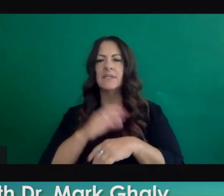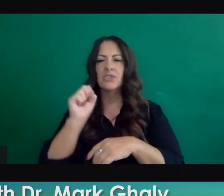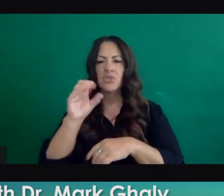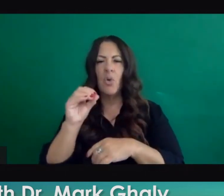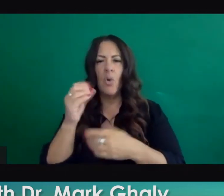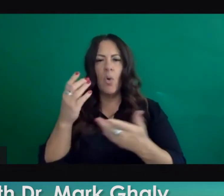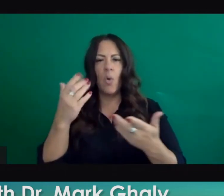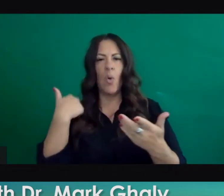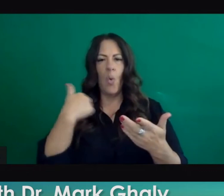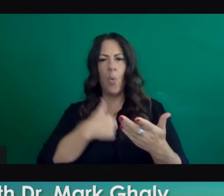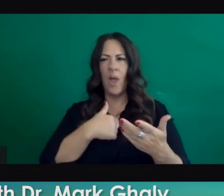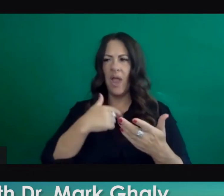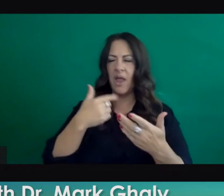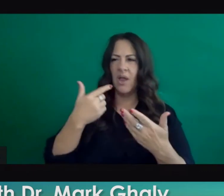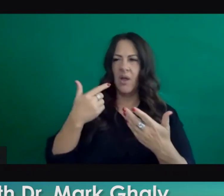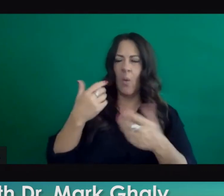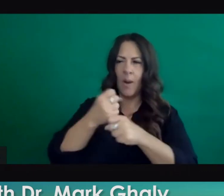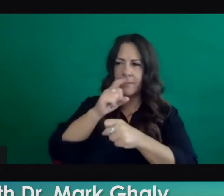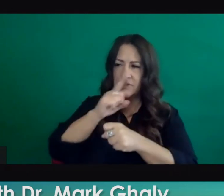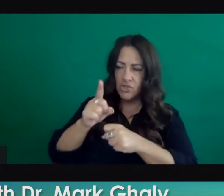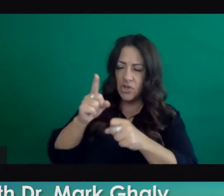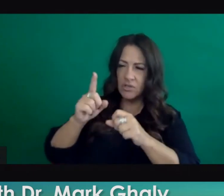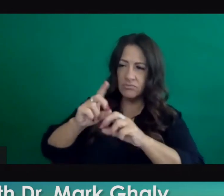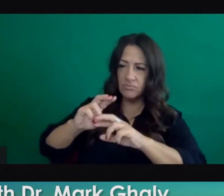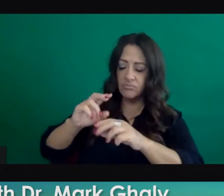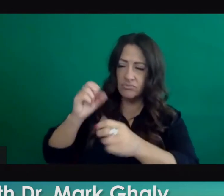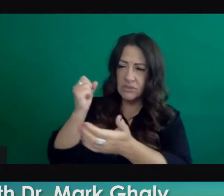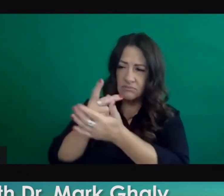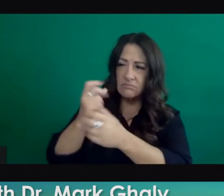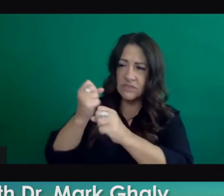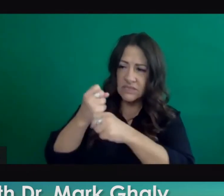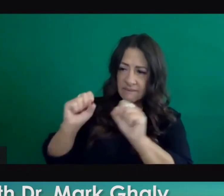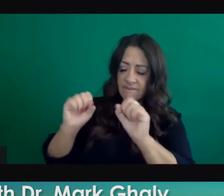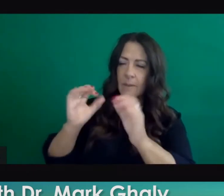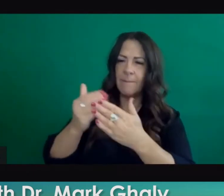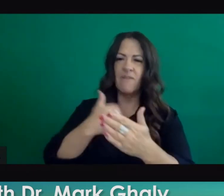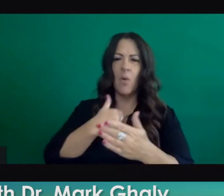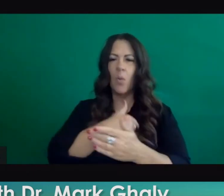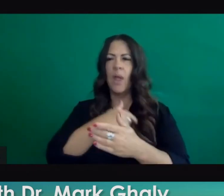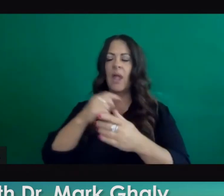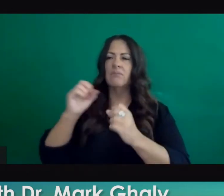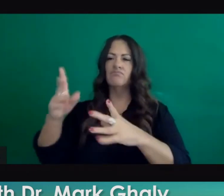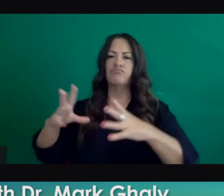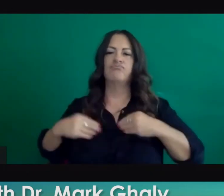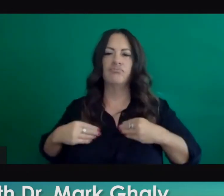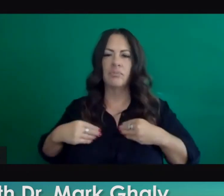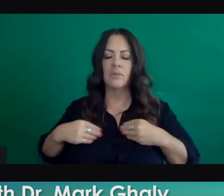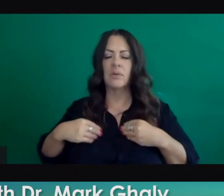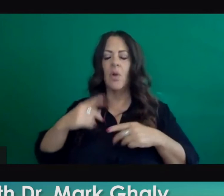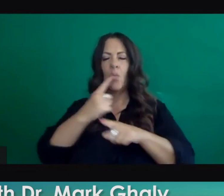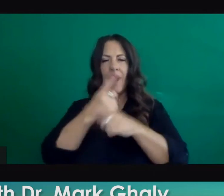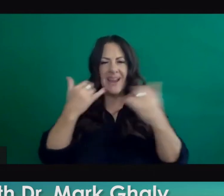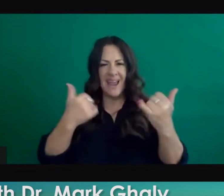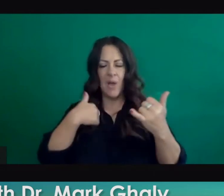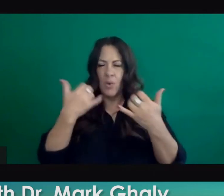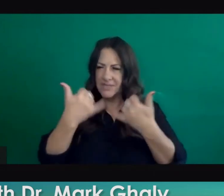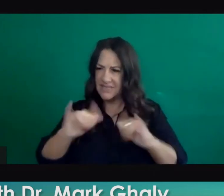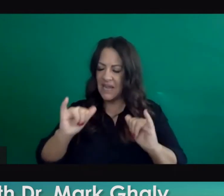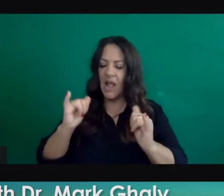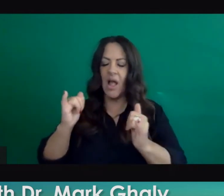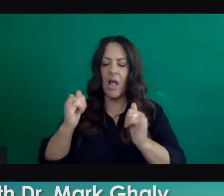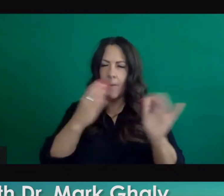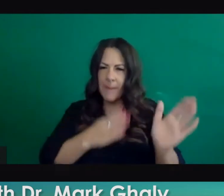California stamp of approval before we really roll it out across the state. We are deep in the planning process now in anticipation